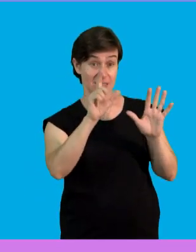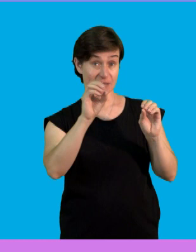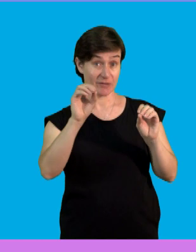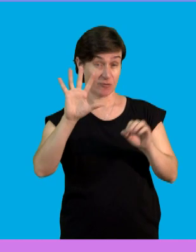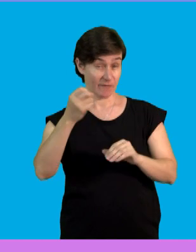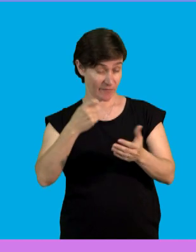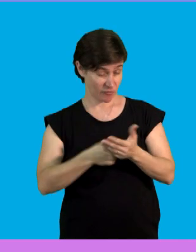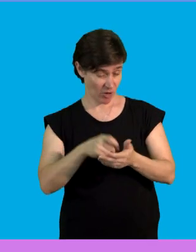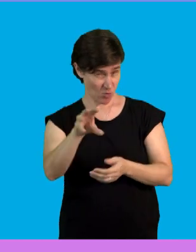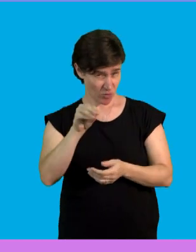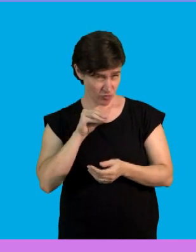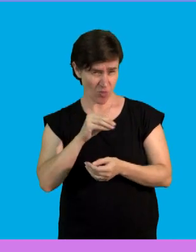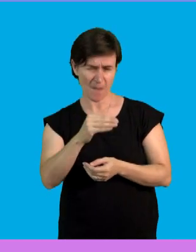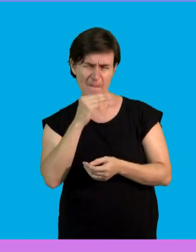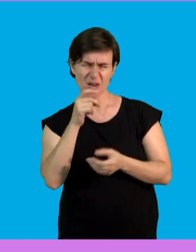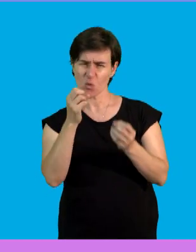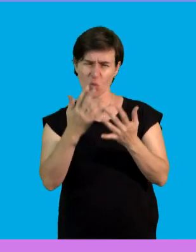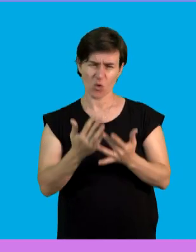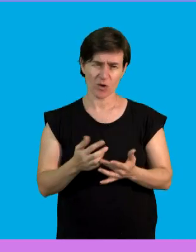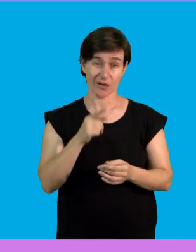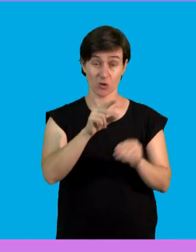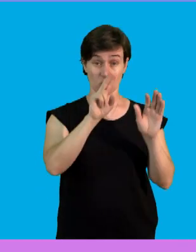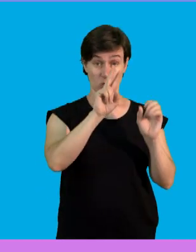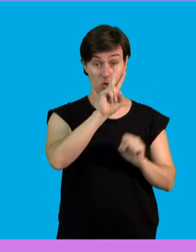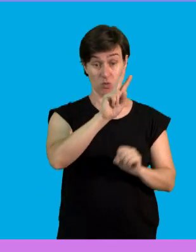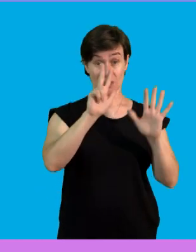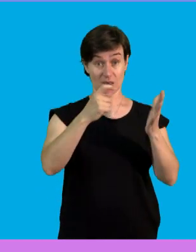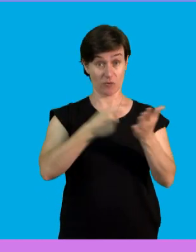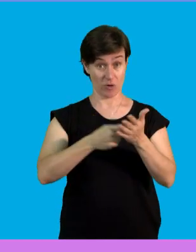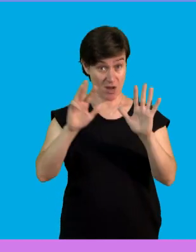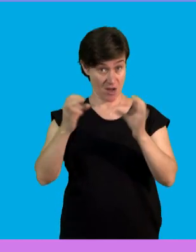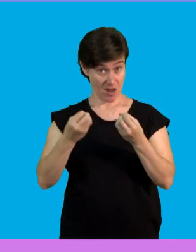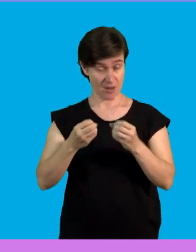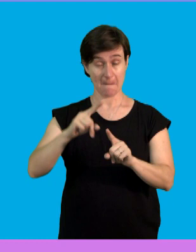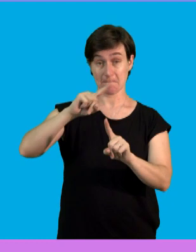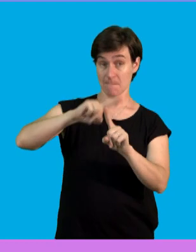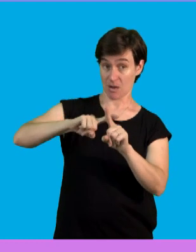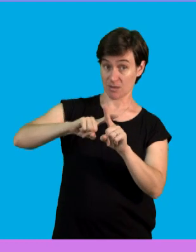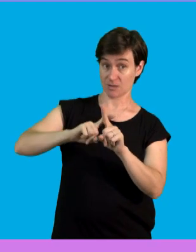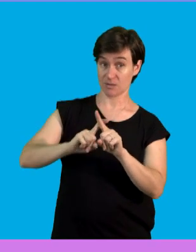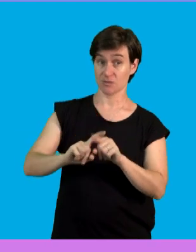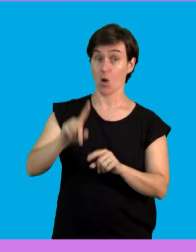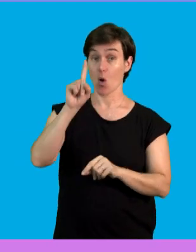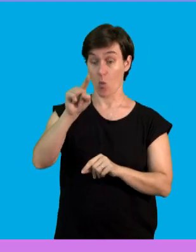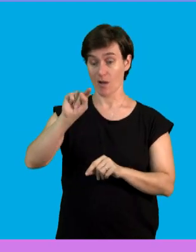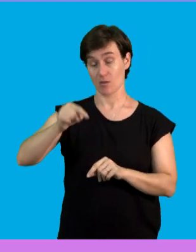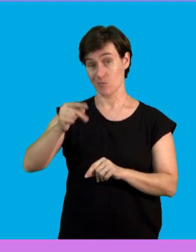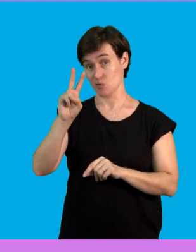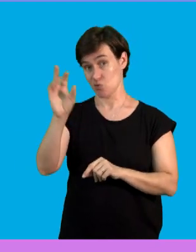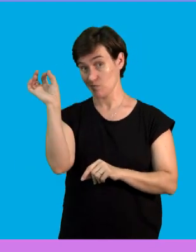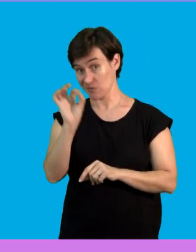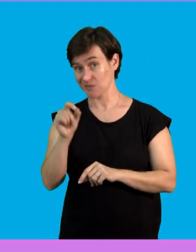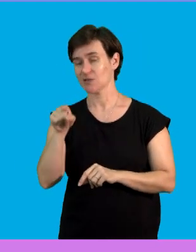going to be 28 Rand 90 plus 1% of the